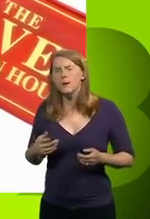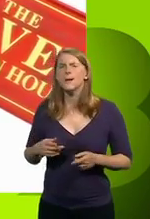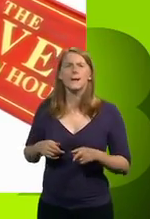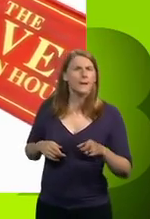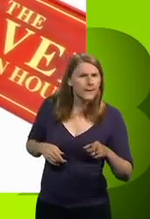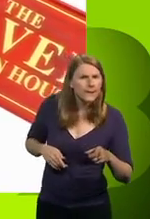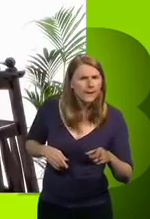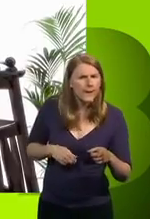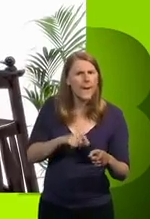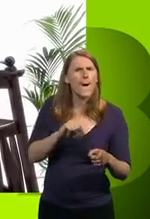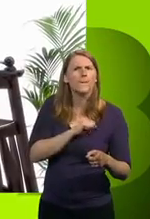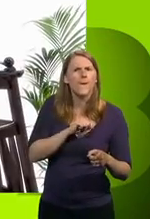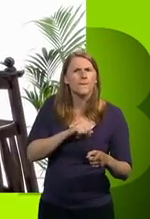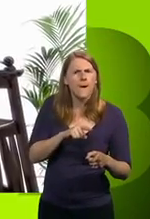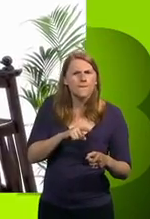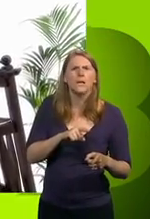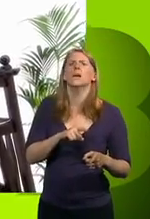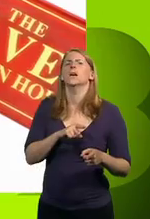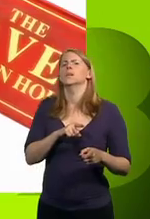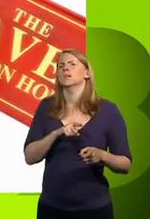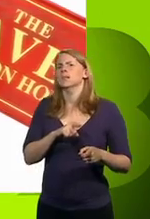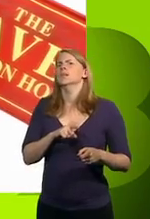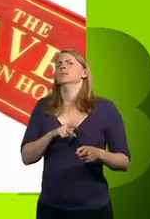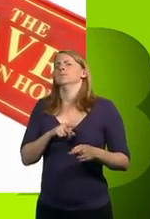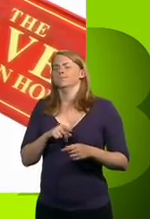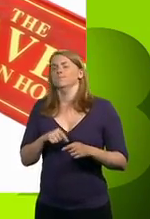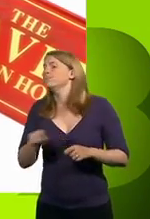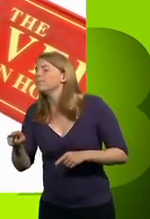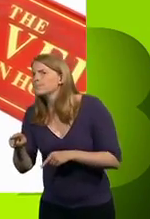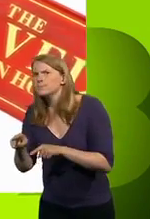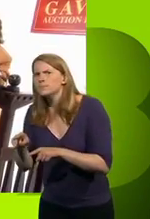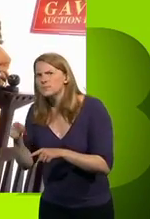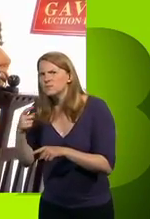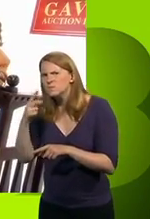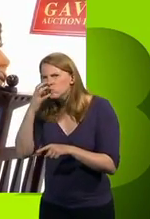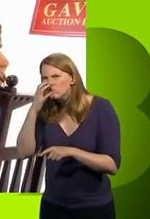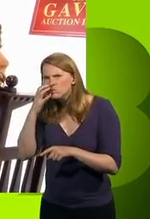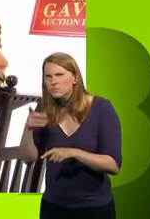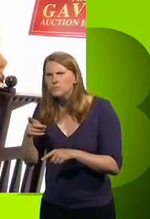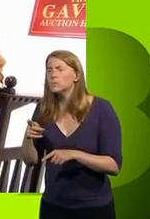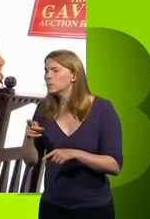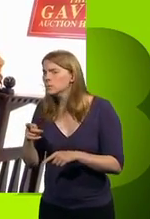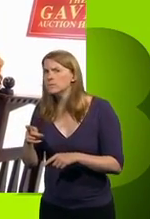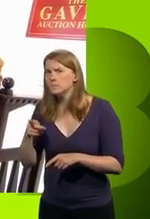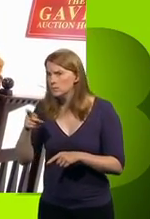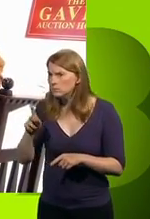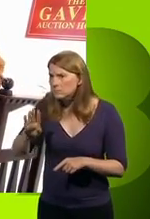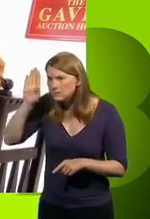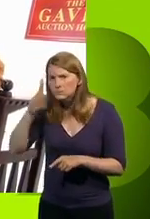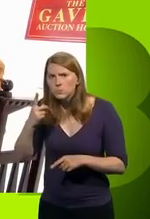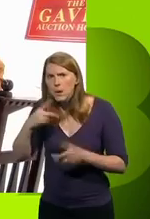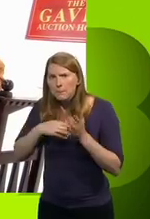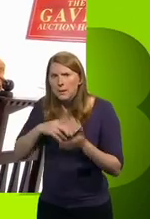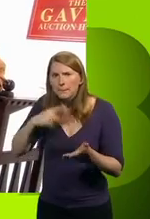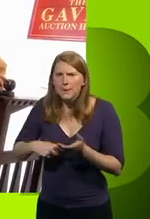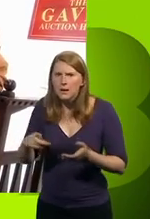anybody? Ah, you, madam. No, you were just coughing. Ah, you, sir. Yes,